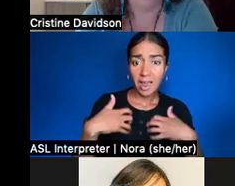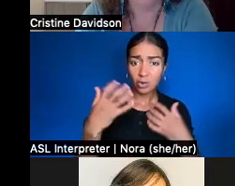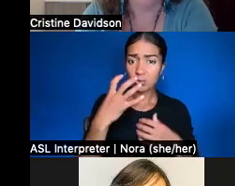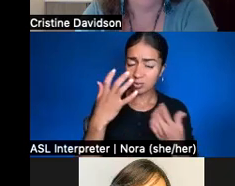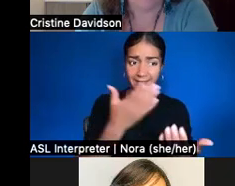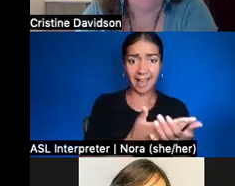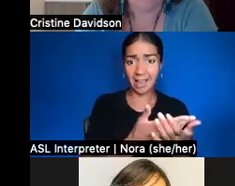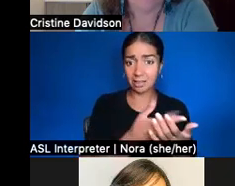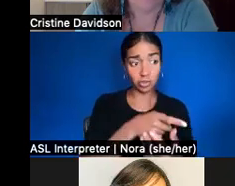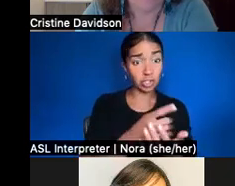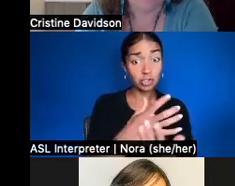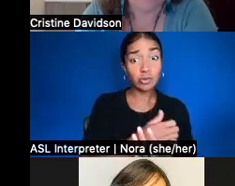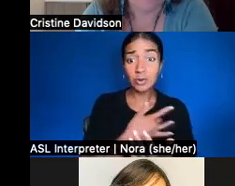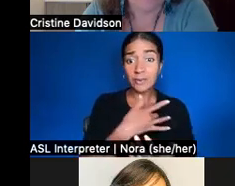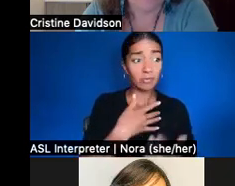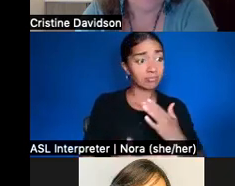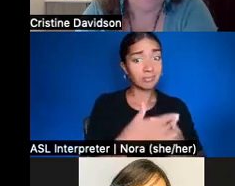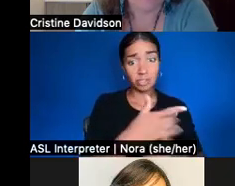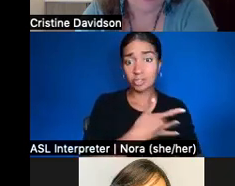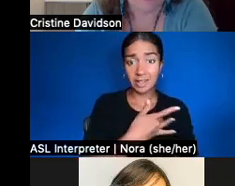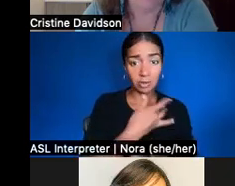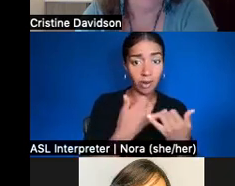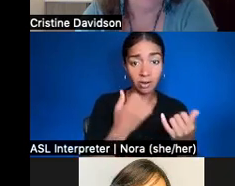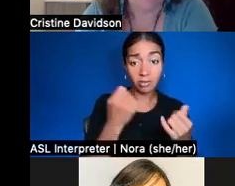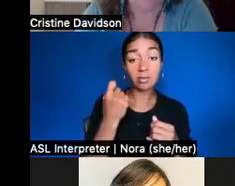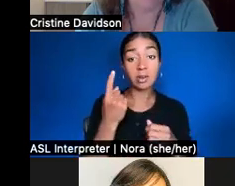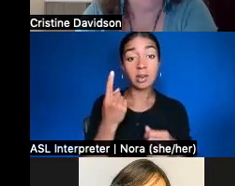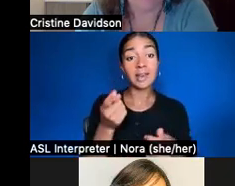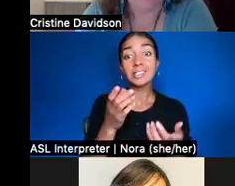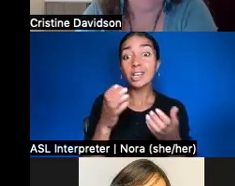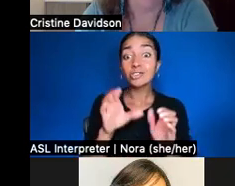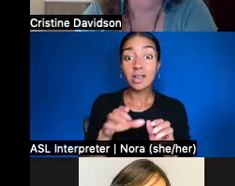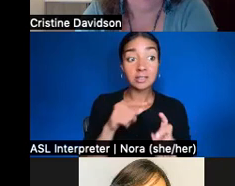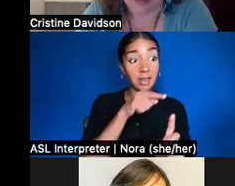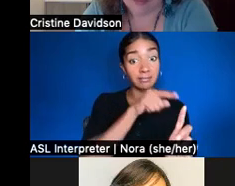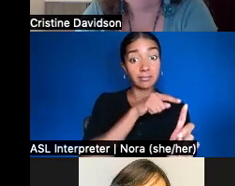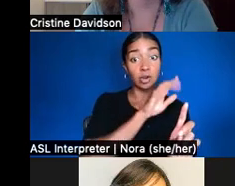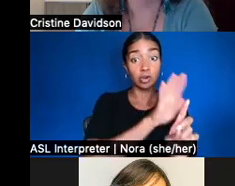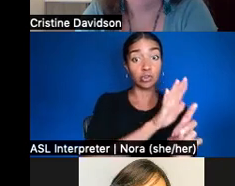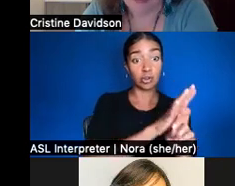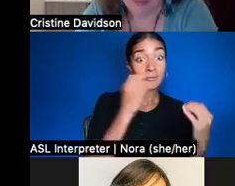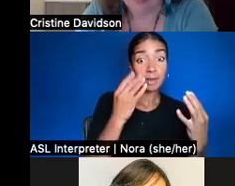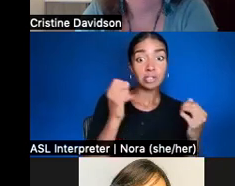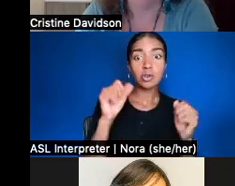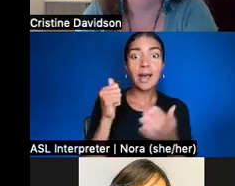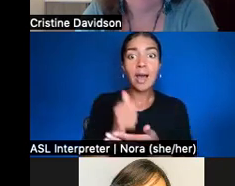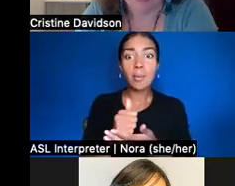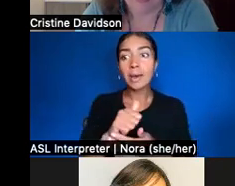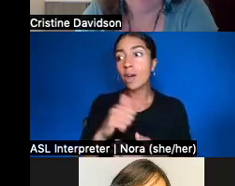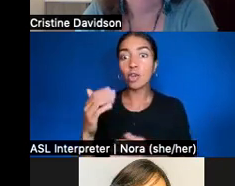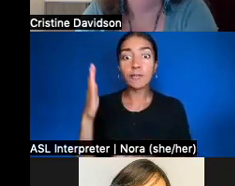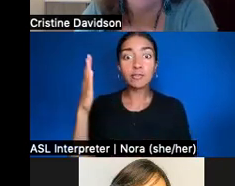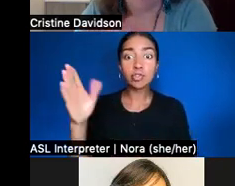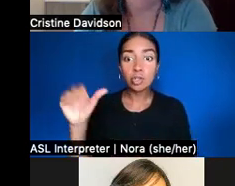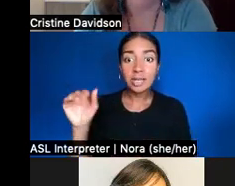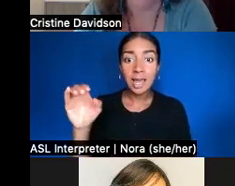now. There's a chance that this could help someone's case in the future or help someone's case in the past, and that we are not done